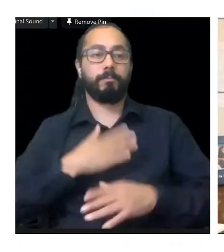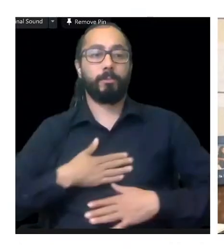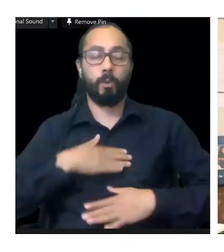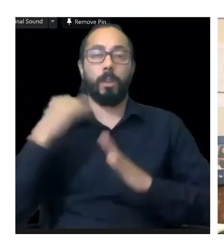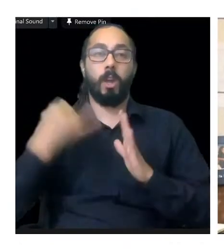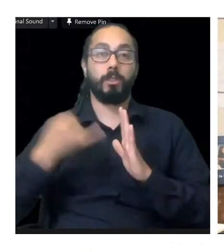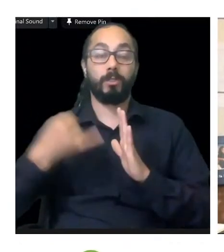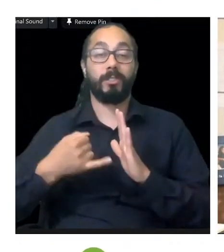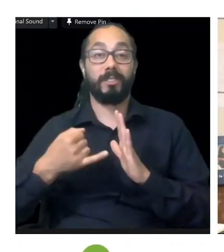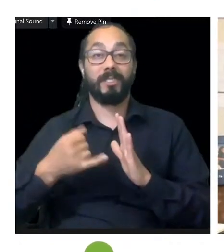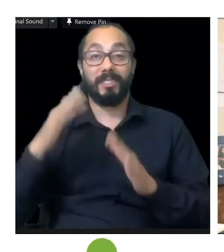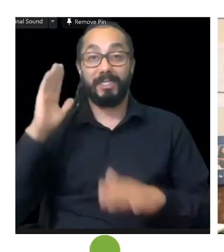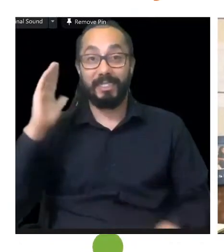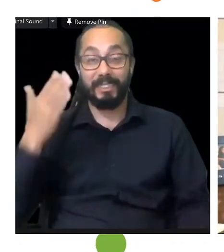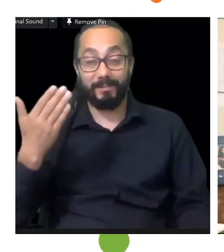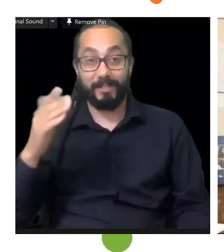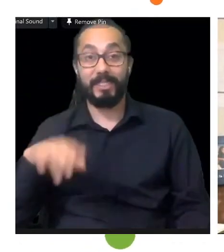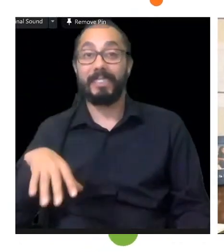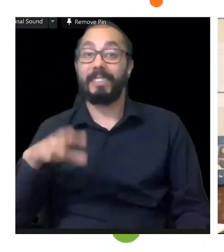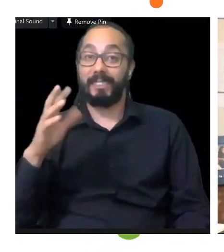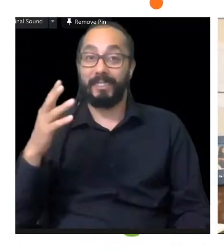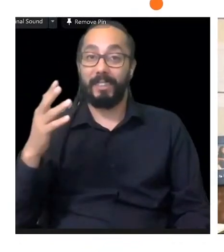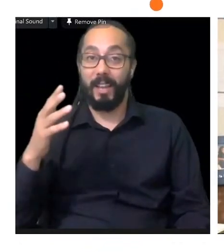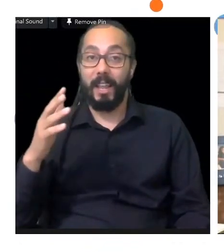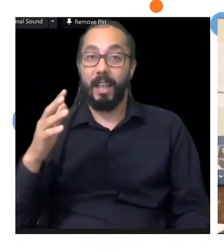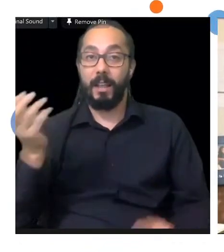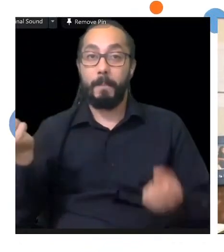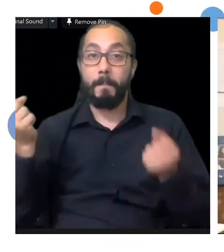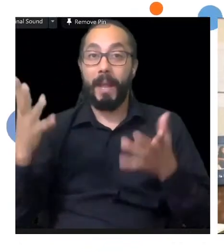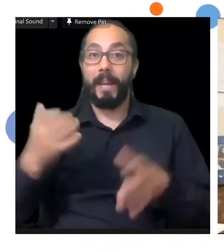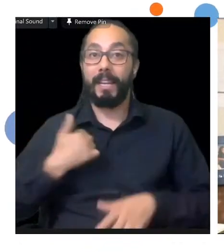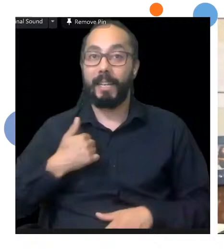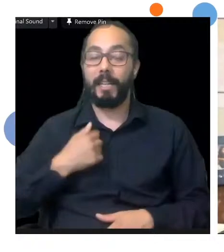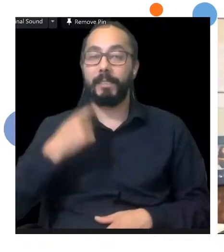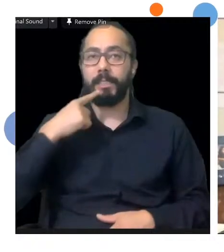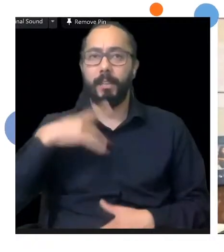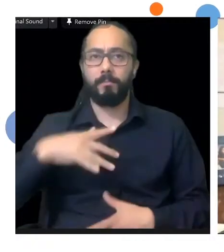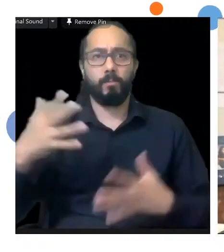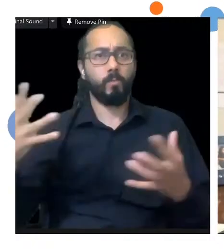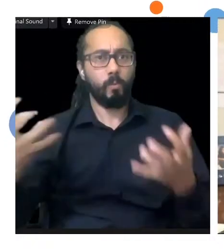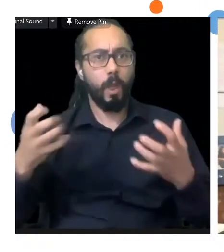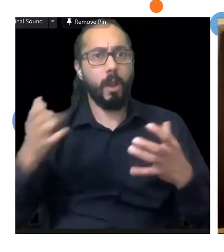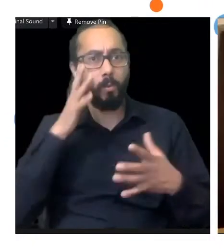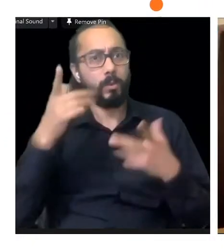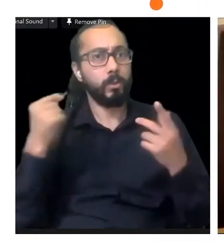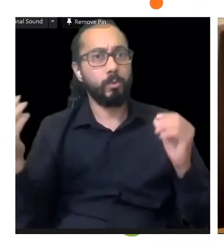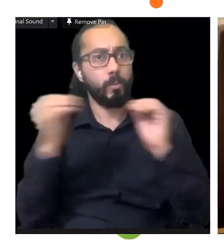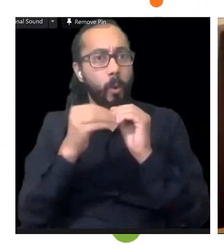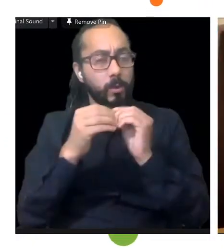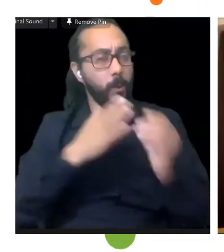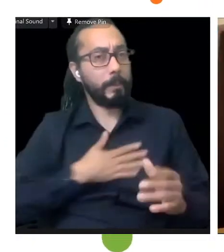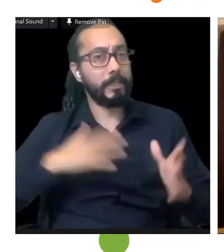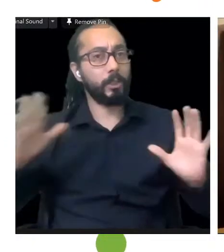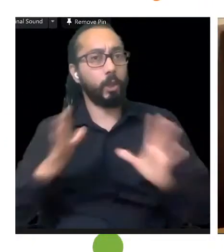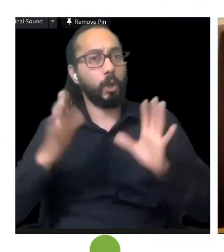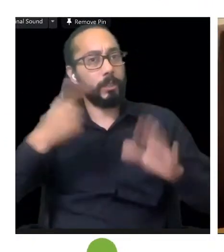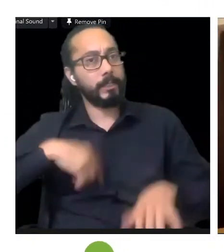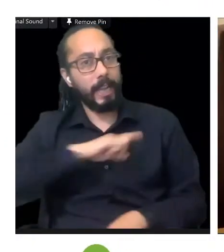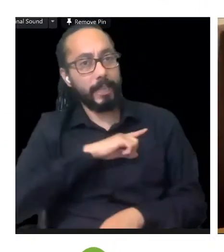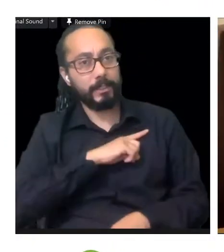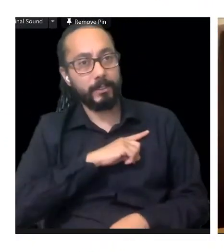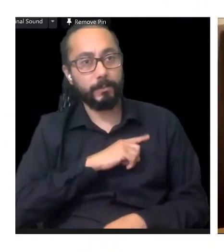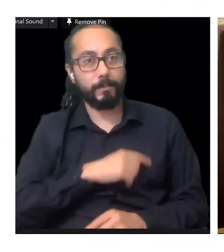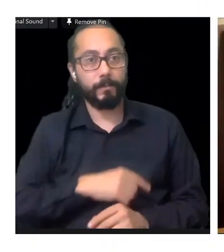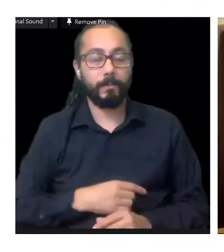saying, this matters to us. And if we could do more, we would. So please encourage us to do it. Yeah, I also think about the endowment match that